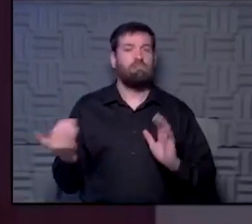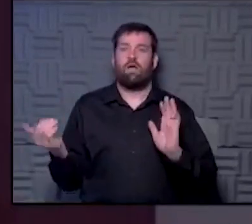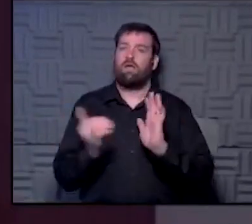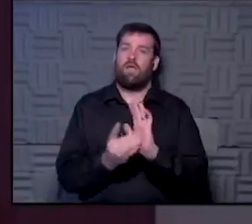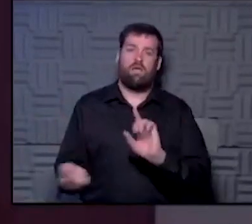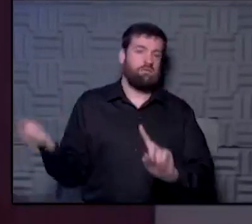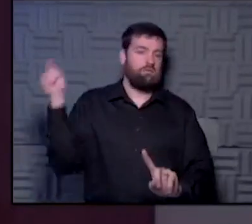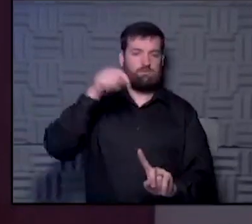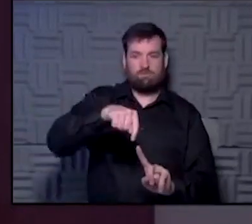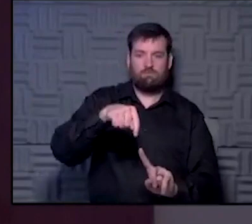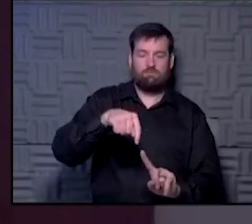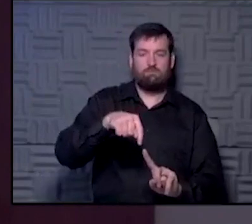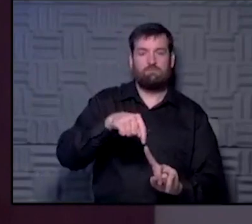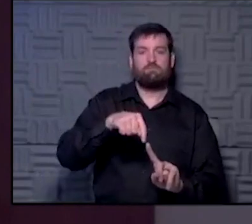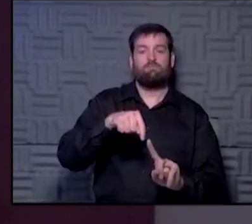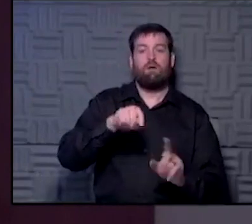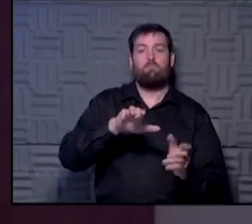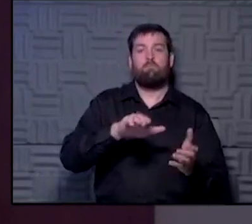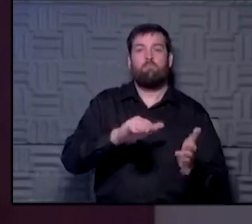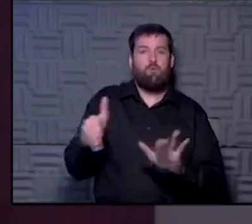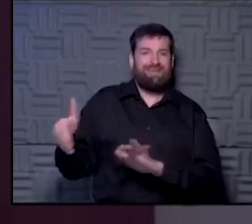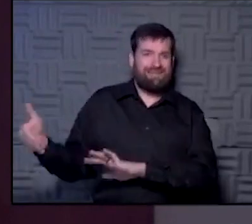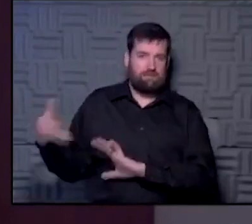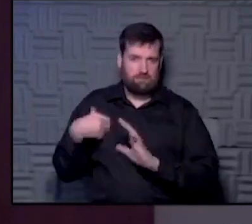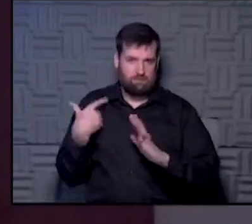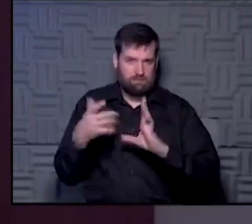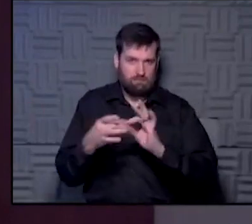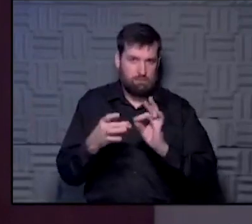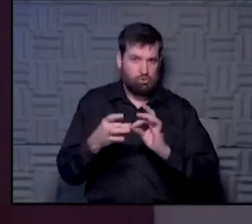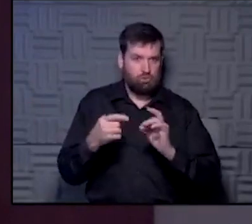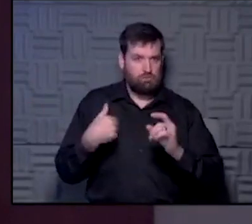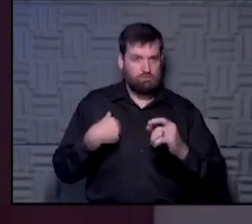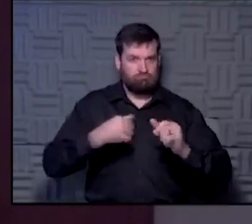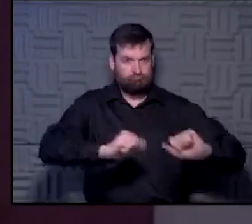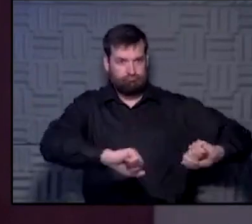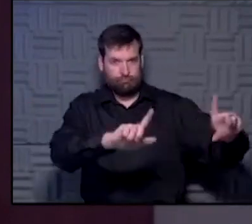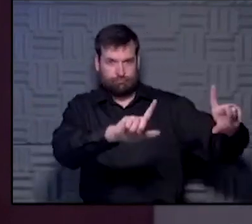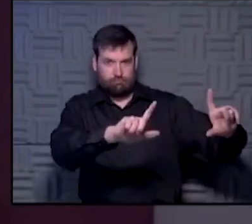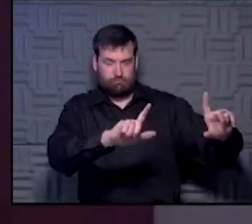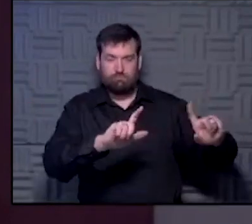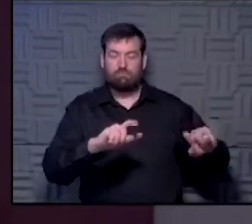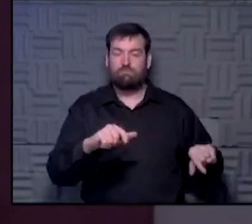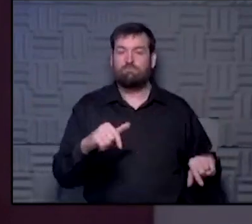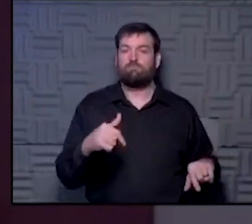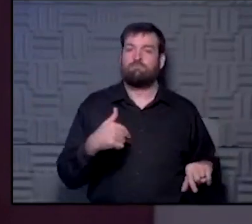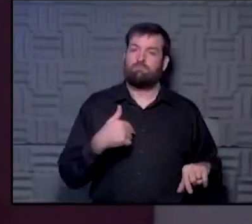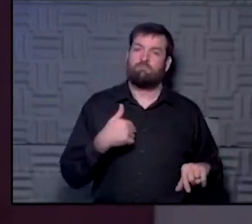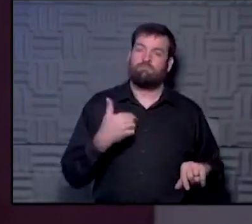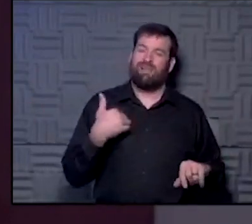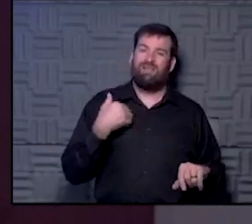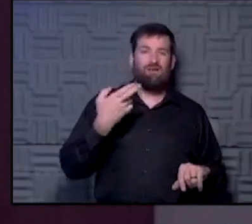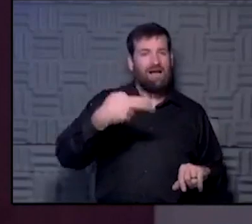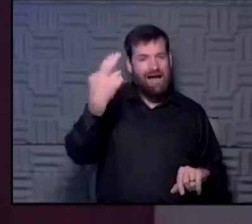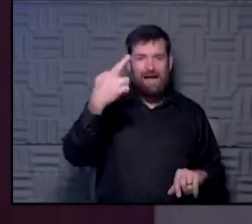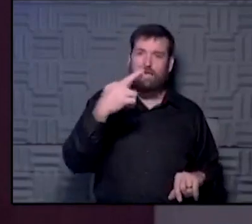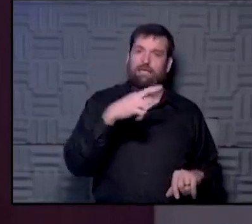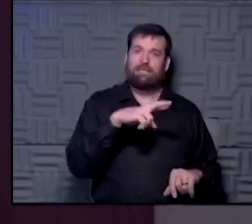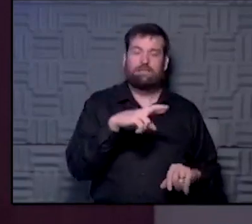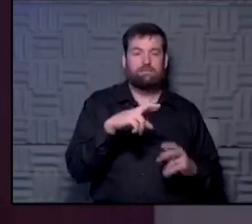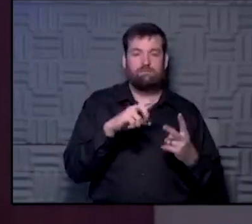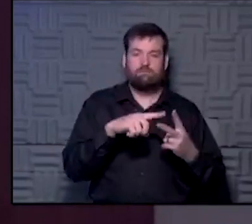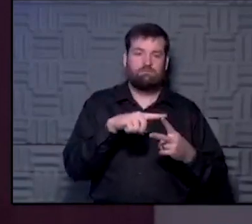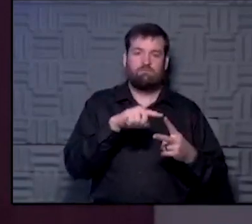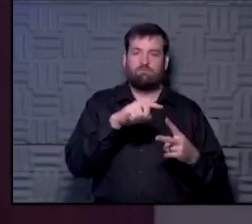to the morbidities that I mentioned in my presentation, that we have very high rates of diabetes,